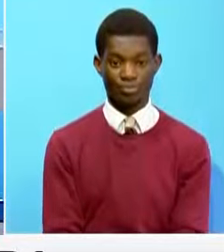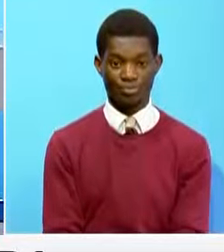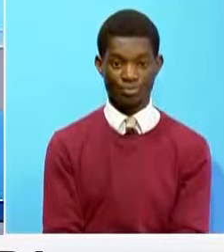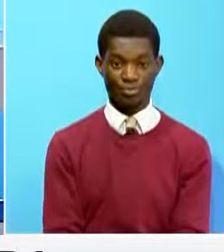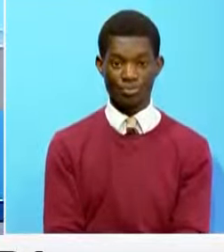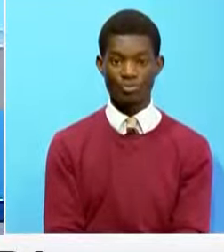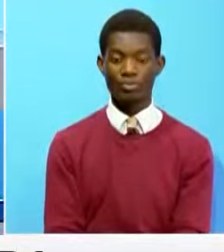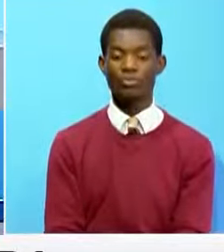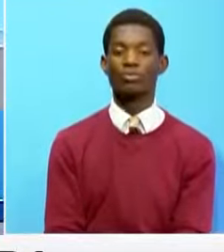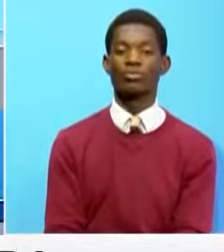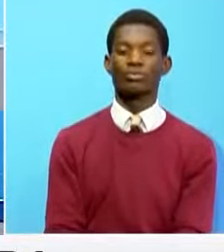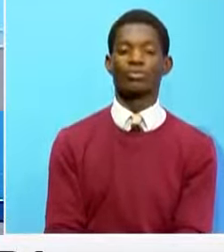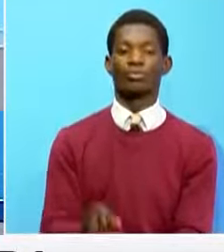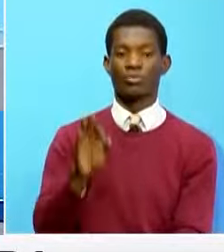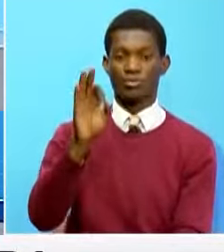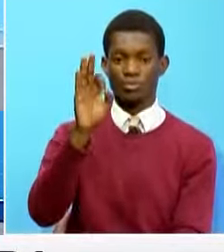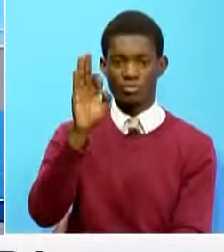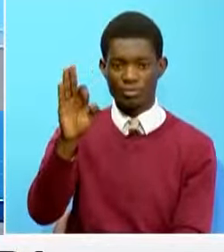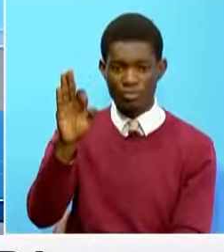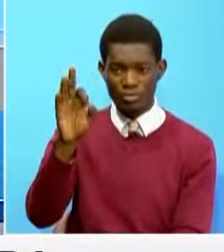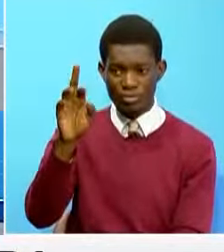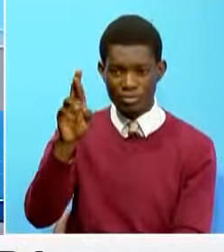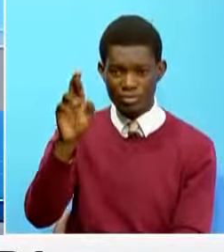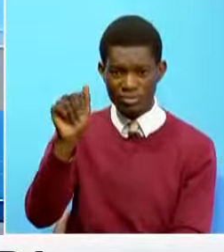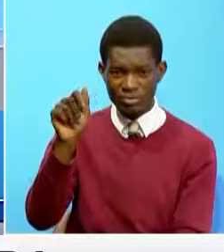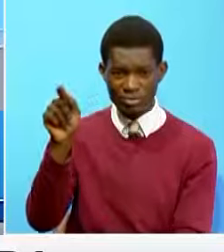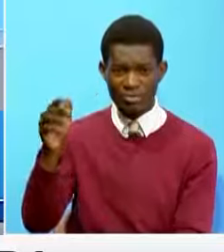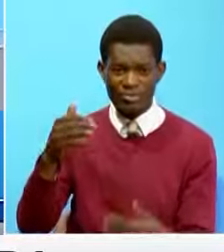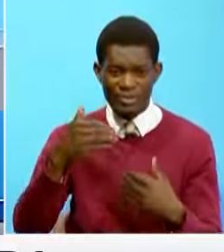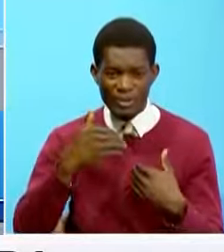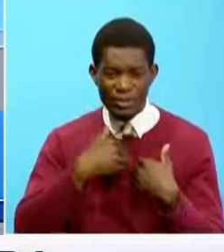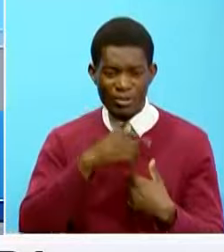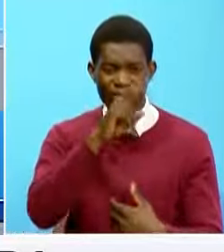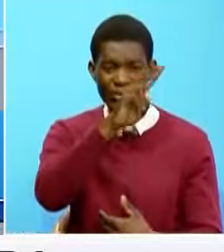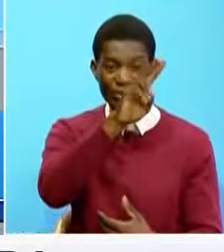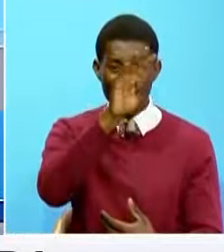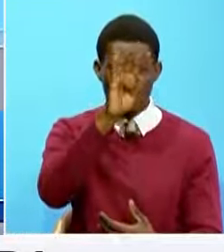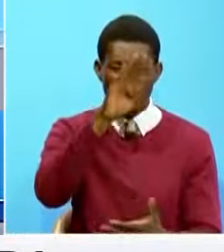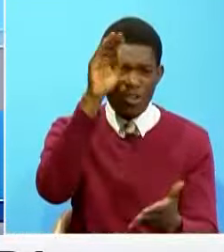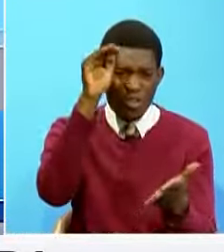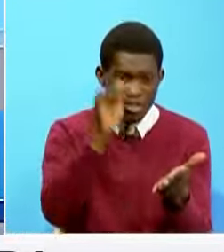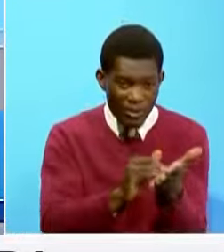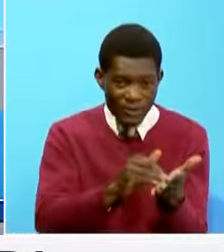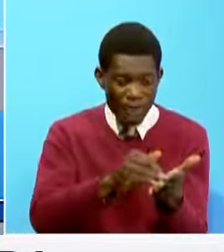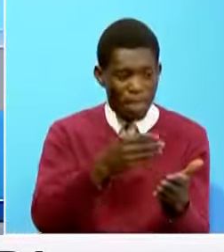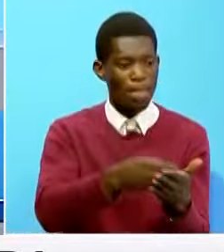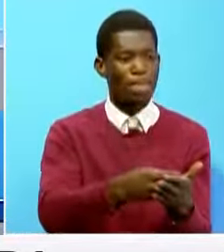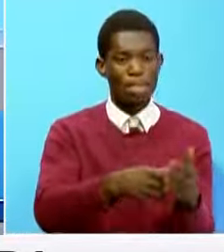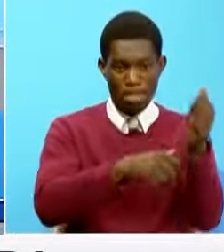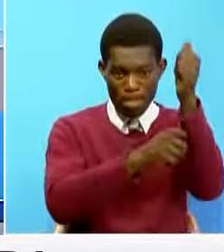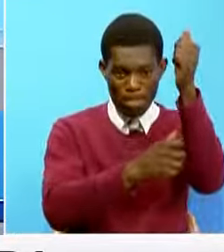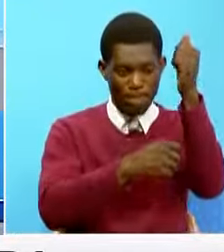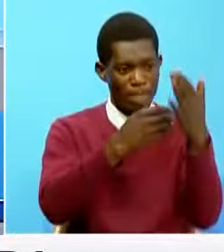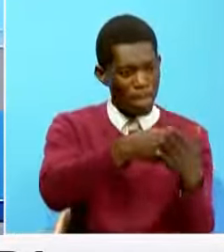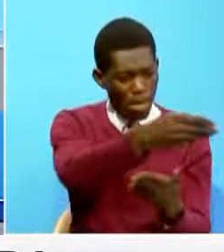Food Reserve Agency, FRA, has procured over 24,000 by 50 kilograms bags of maize from farmers